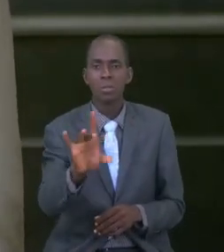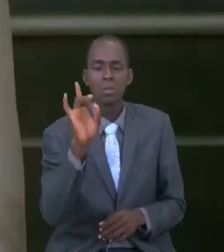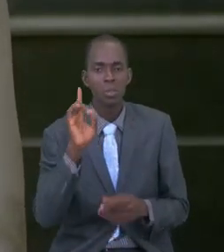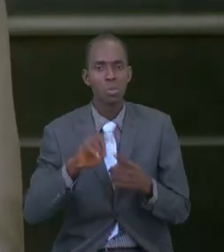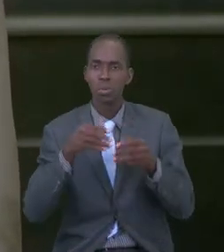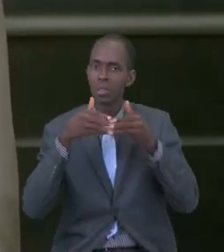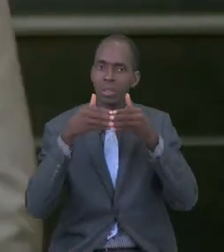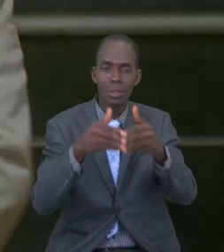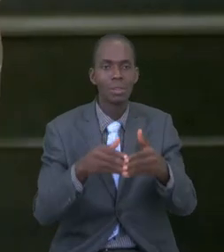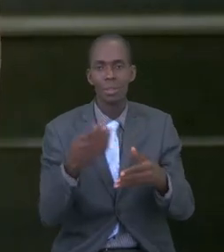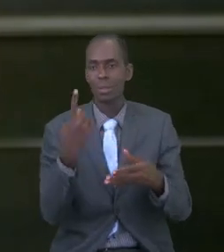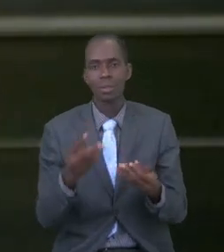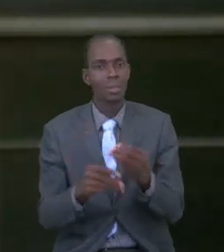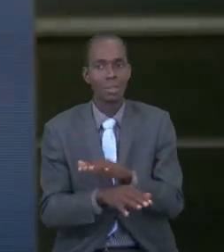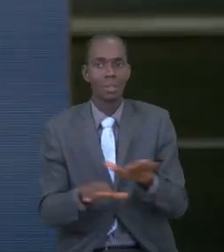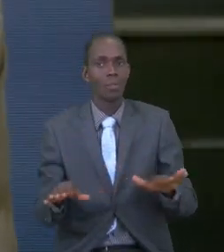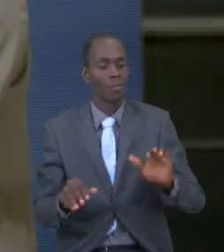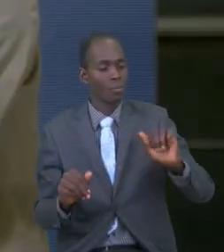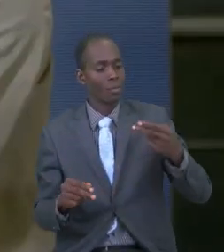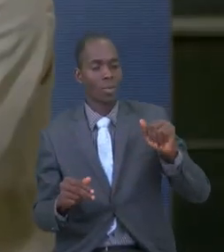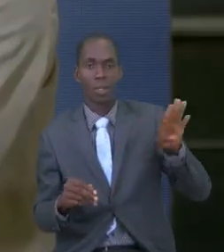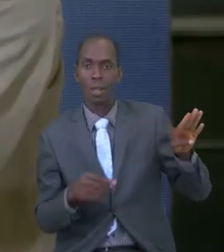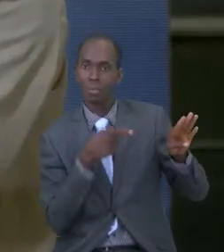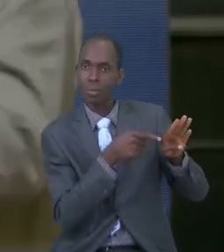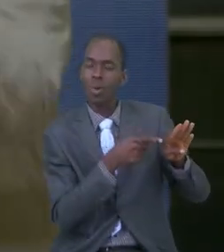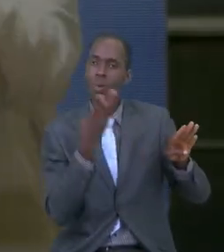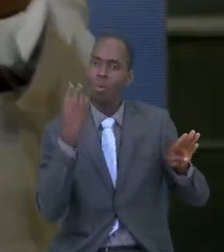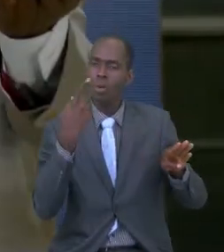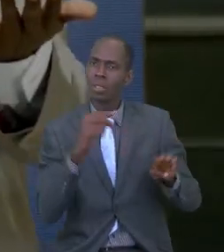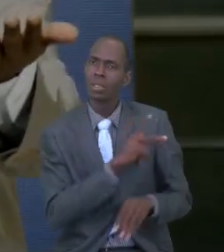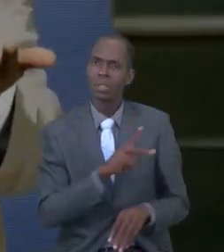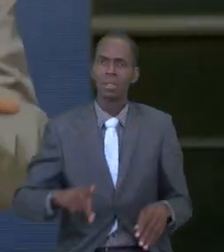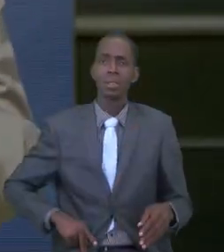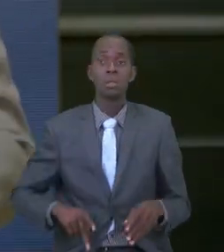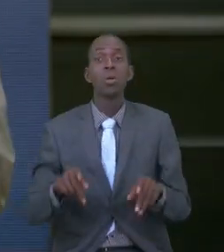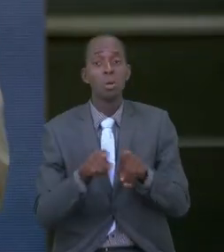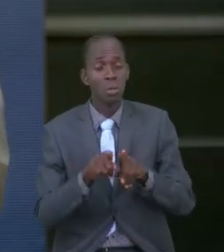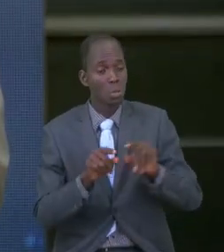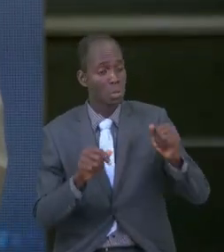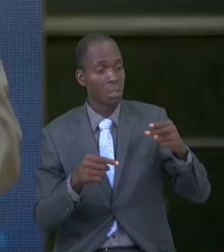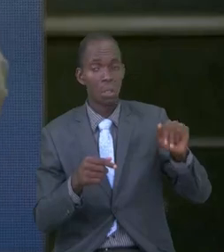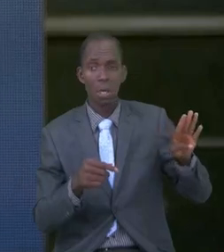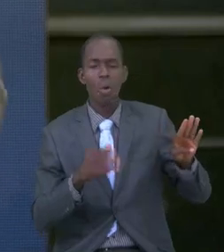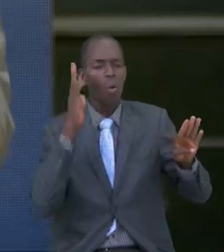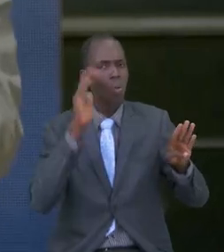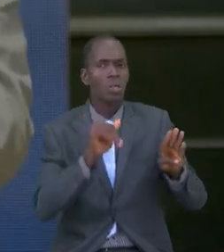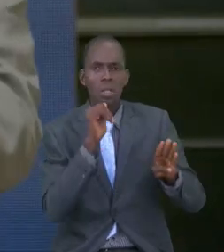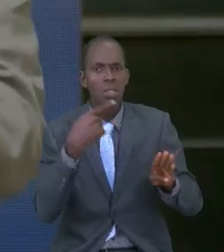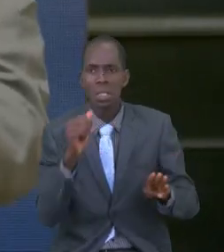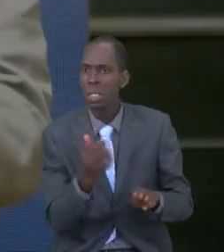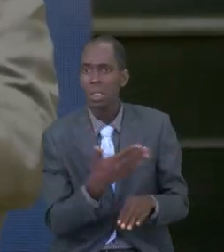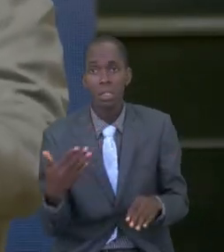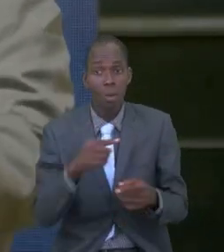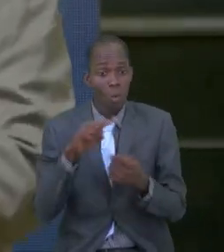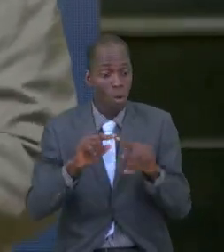land. Ahab was the king. Even Ahab could not talk. When Ahab saw